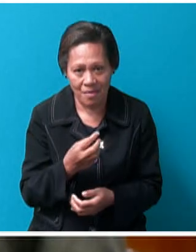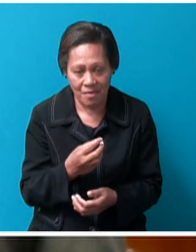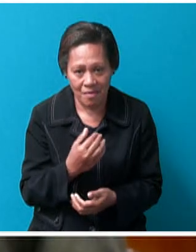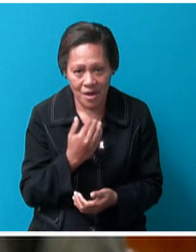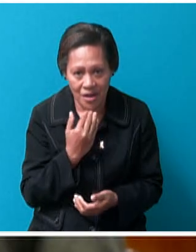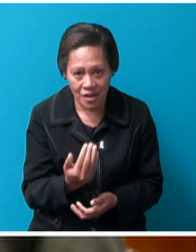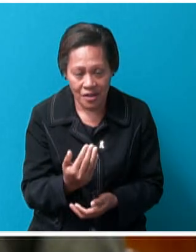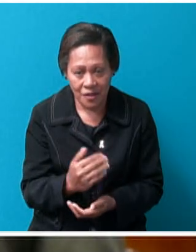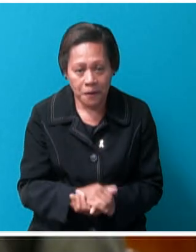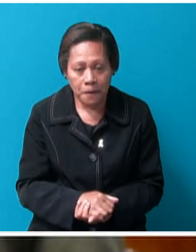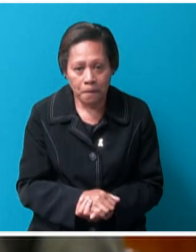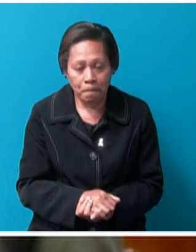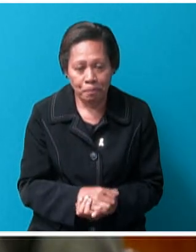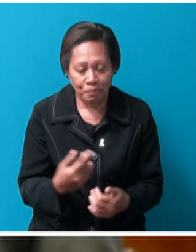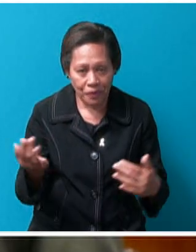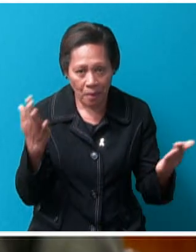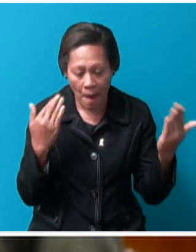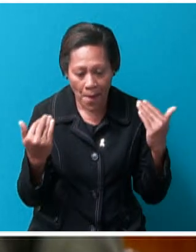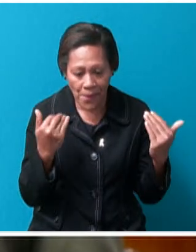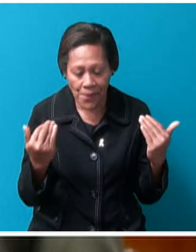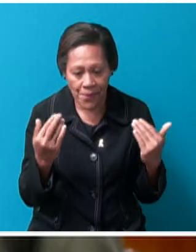Mr. Speaker, sir,